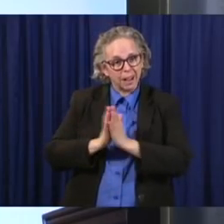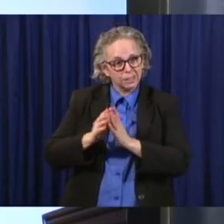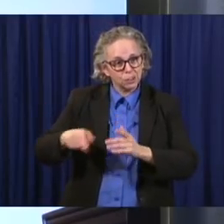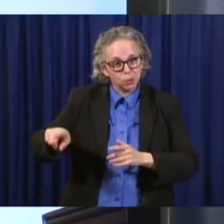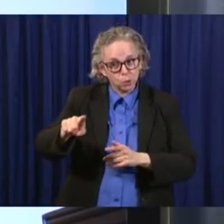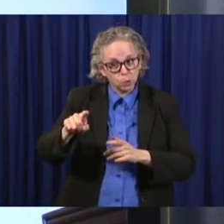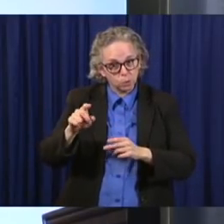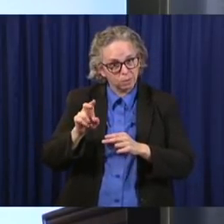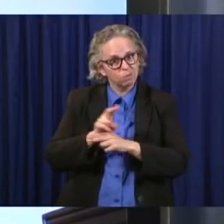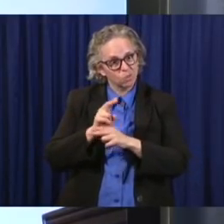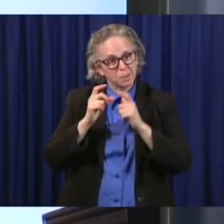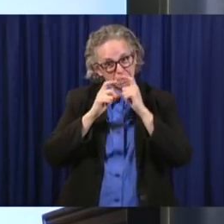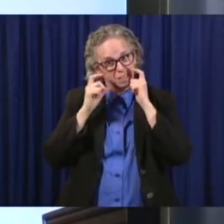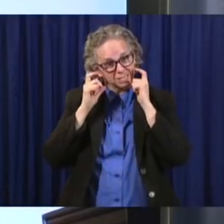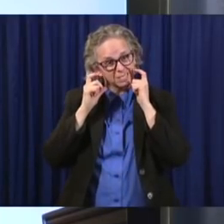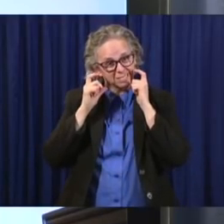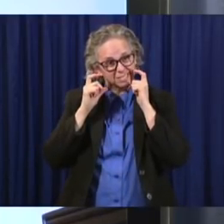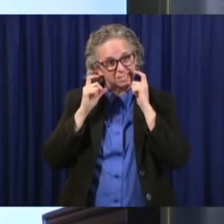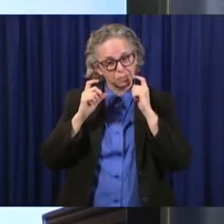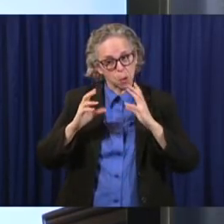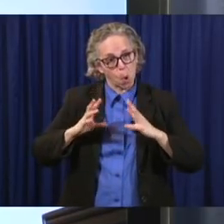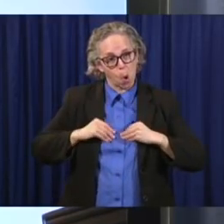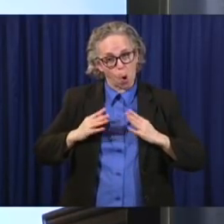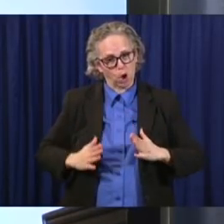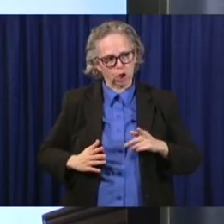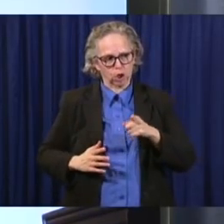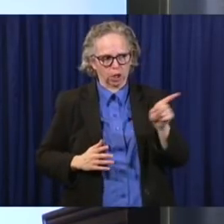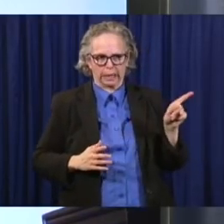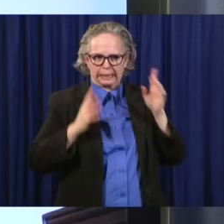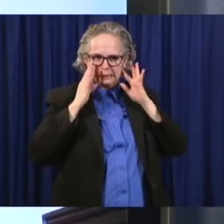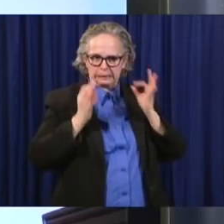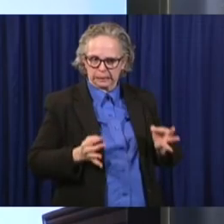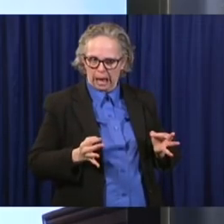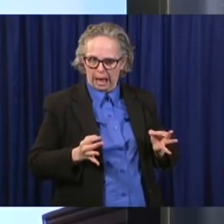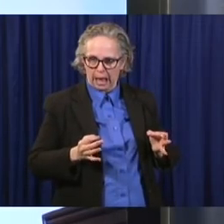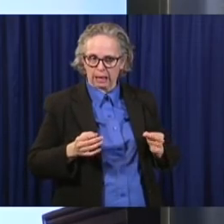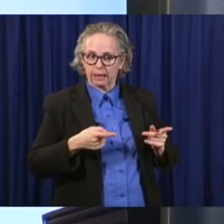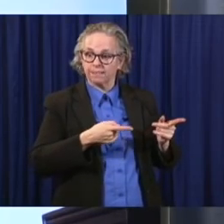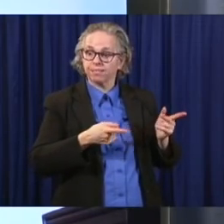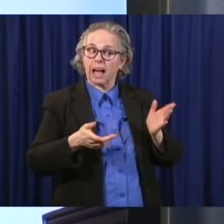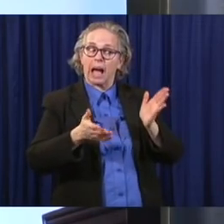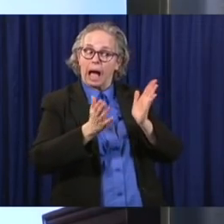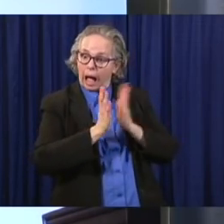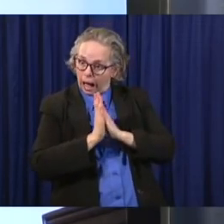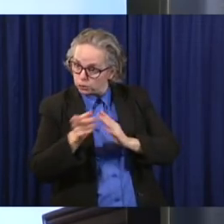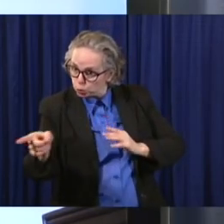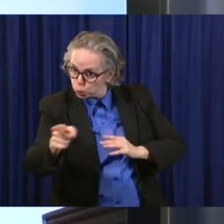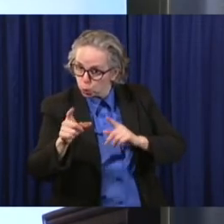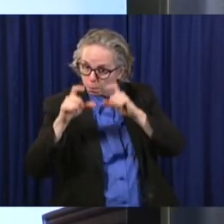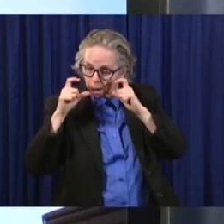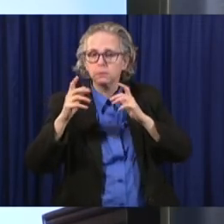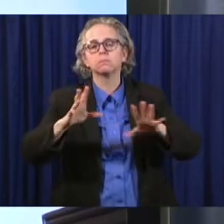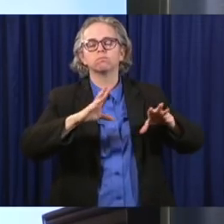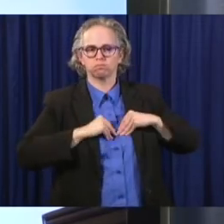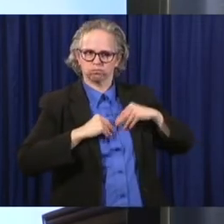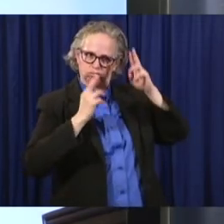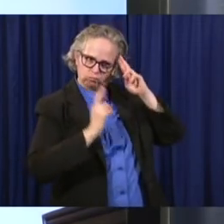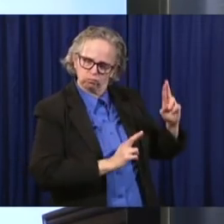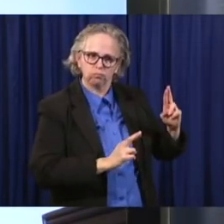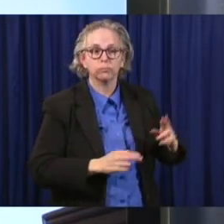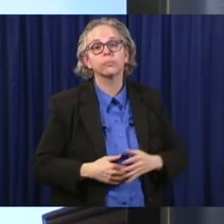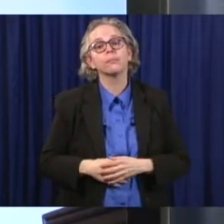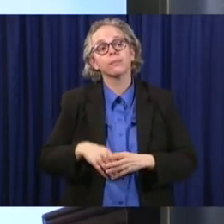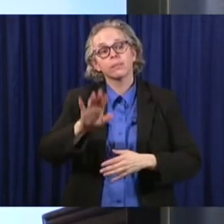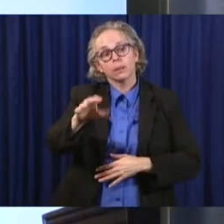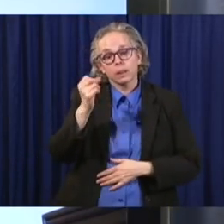and we would ask that you would respect those decisions. Another thing that you might see are gloves. This is an interesting topic. I know the